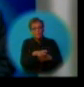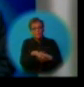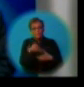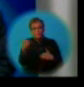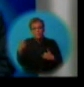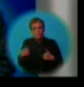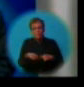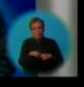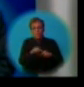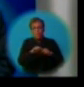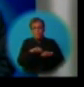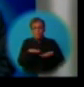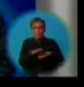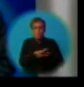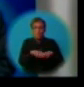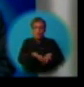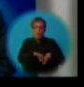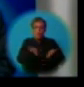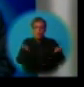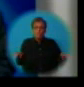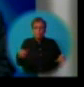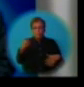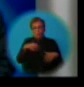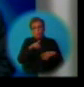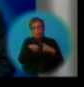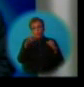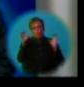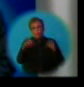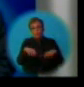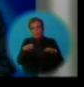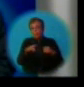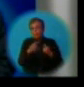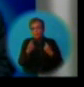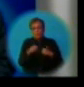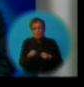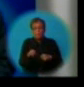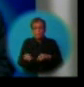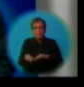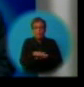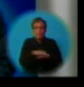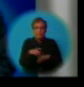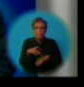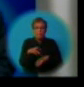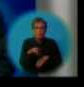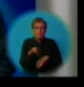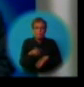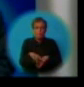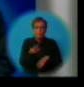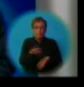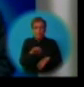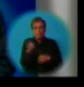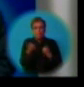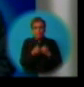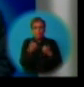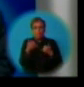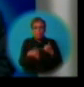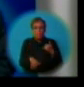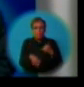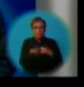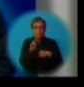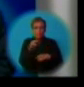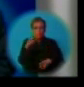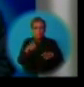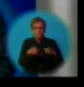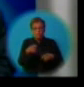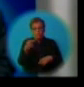before the umpires arrived at the ground, and when the rains came, no attempt was made to cover the pitch. 3 other games ended in no decisions